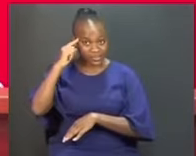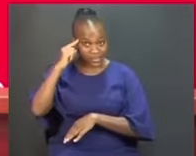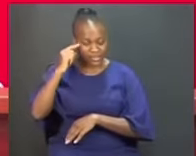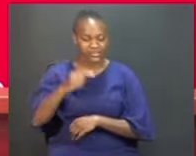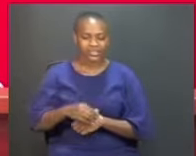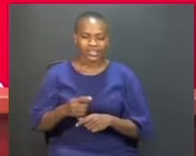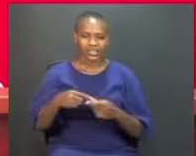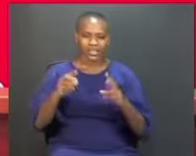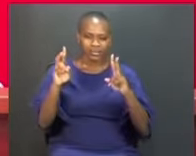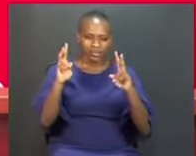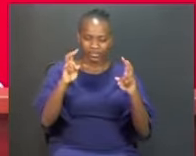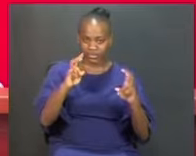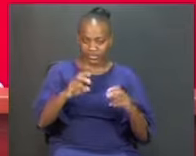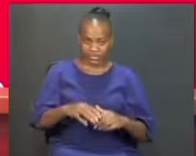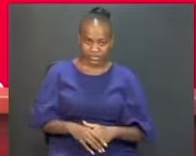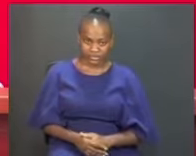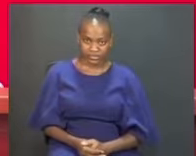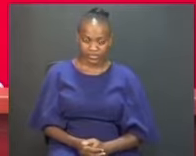on this matter